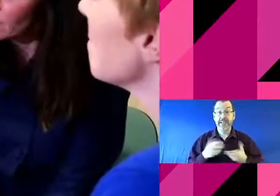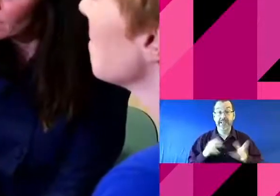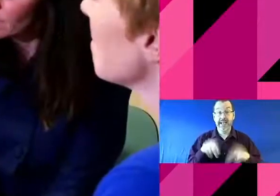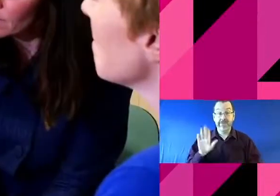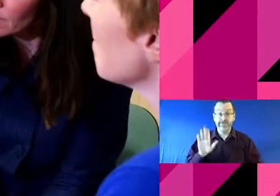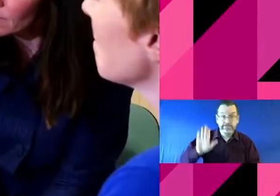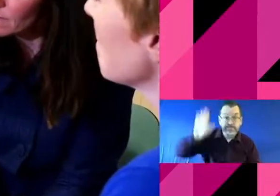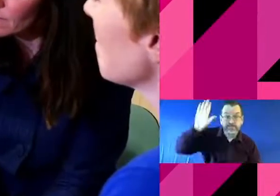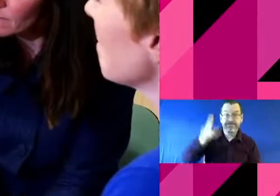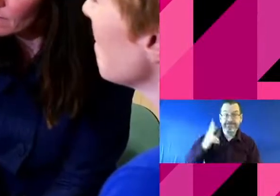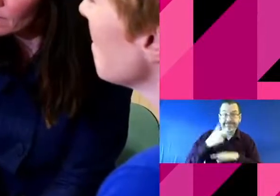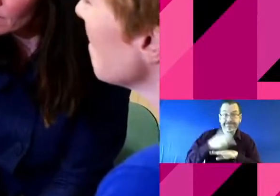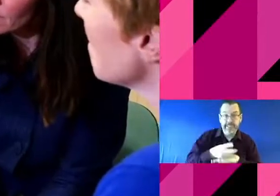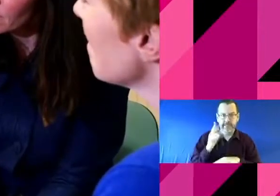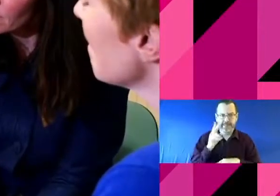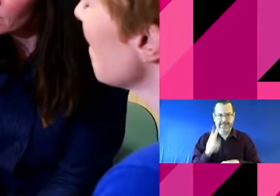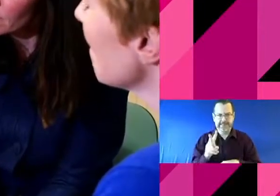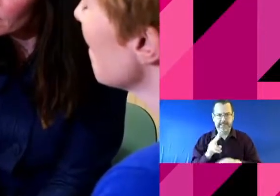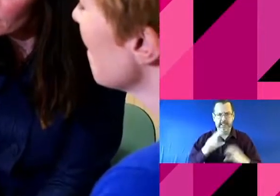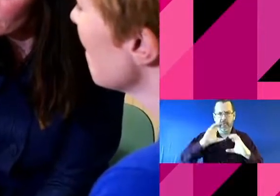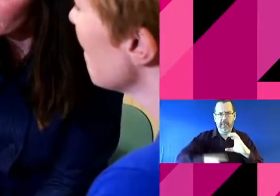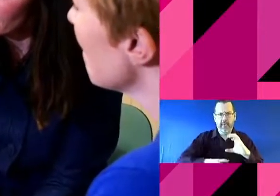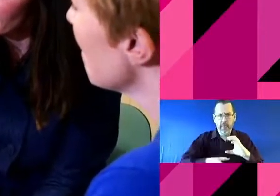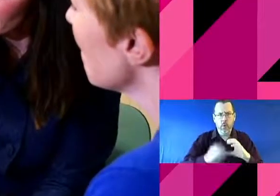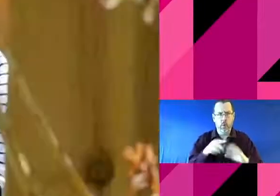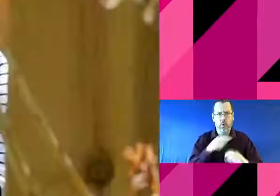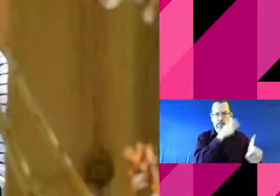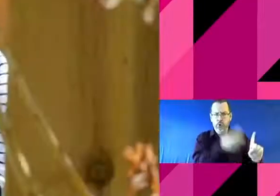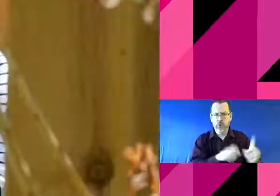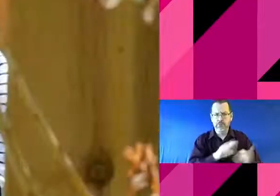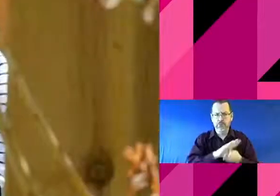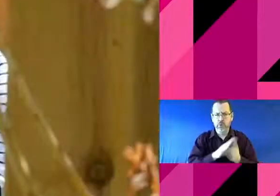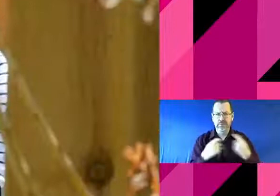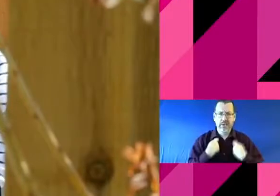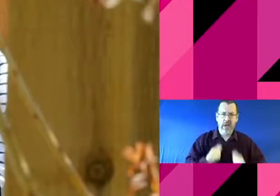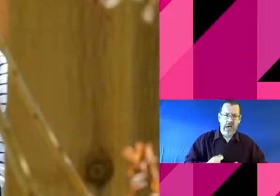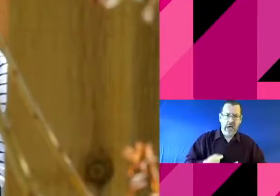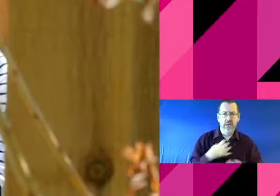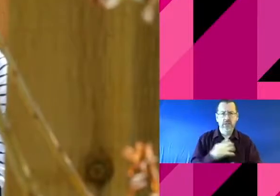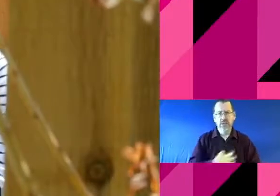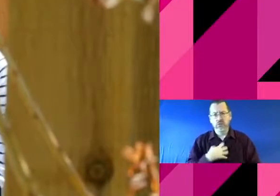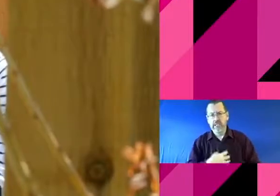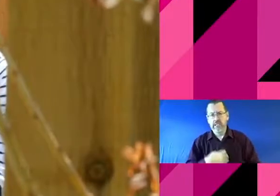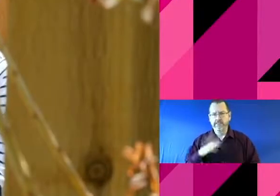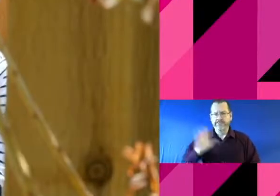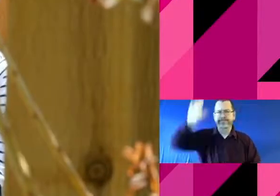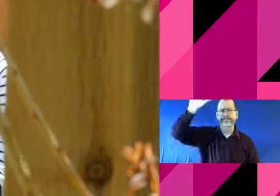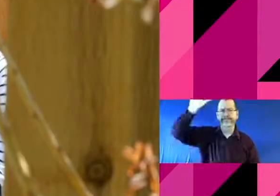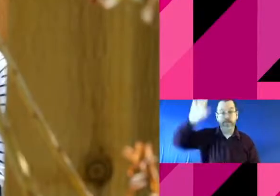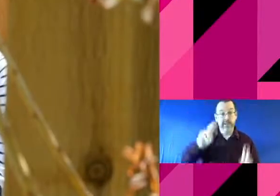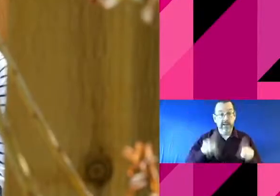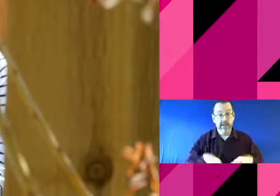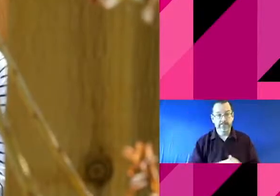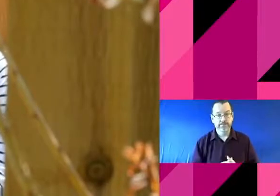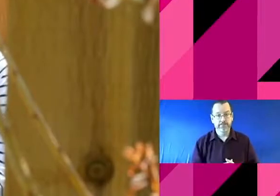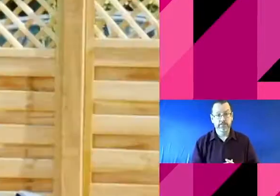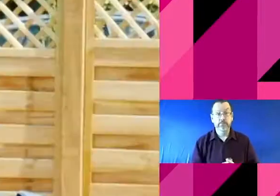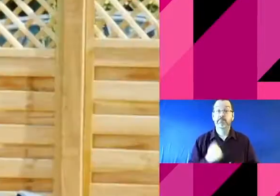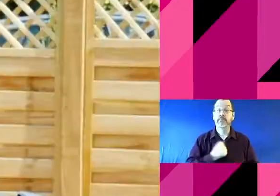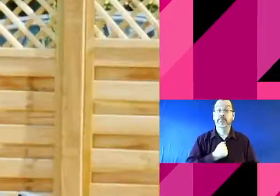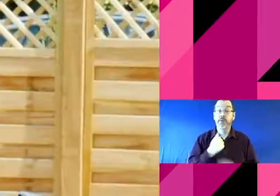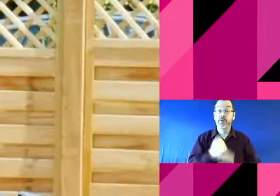is miscommunication or the person becomes tired or distressed. When it became difficult for my son in the